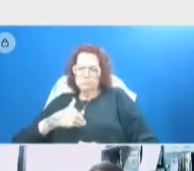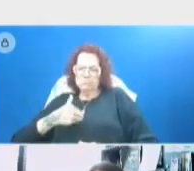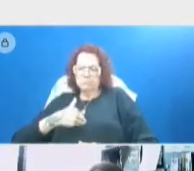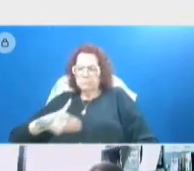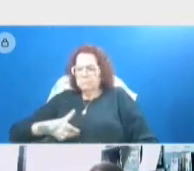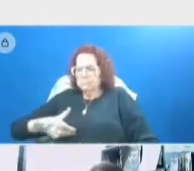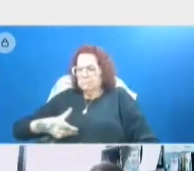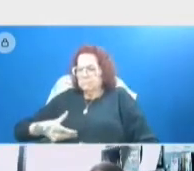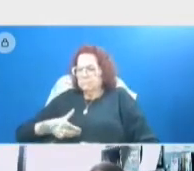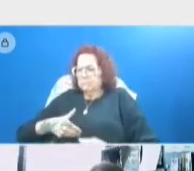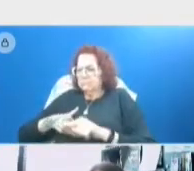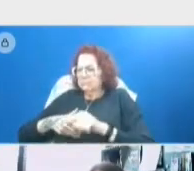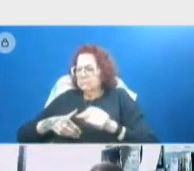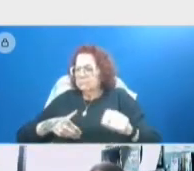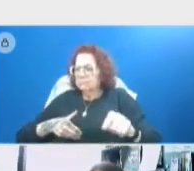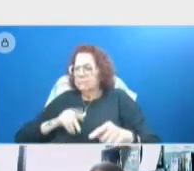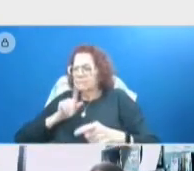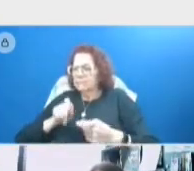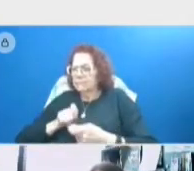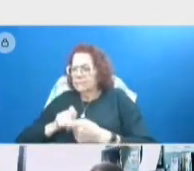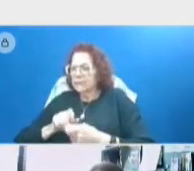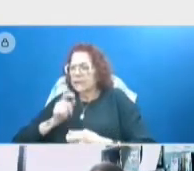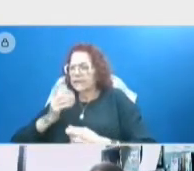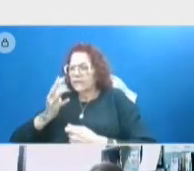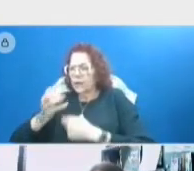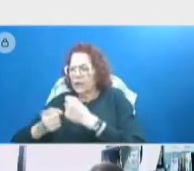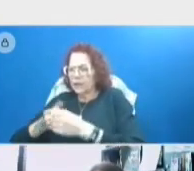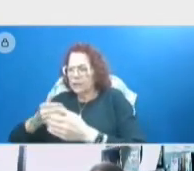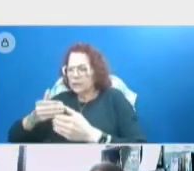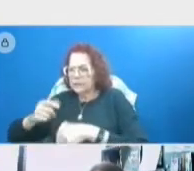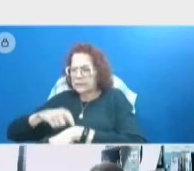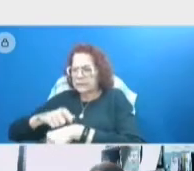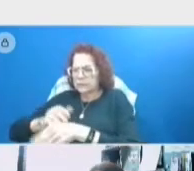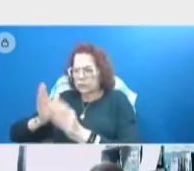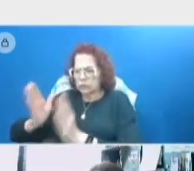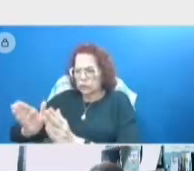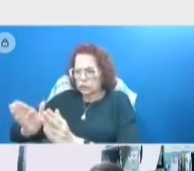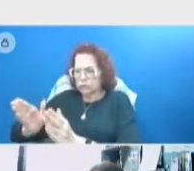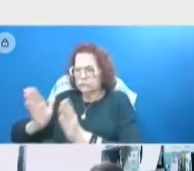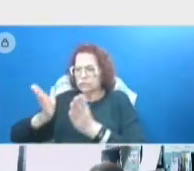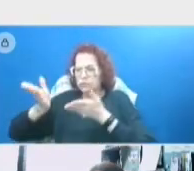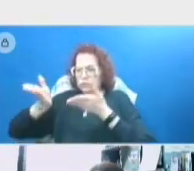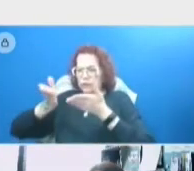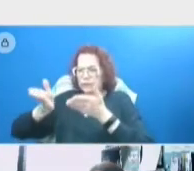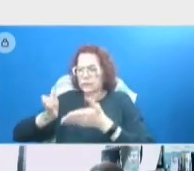term would be helpful for consistency and quality.